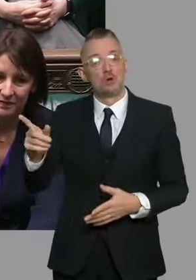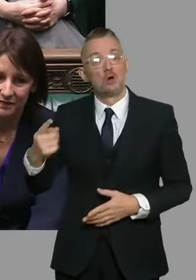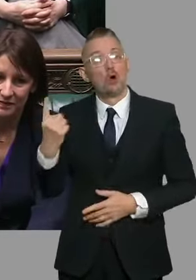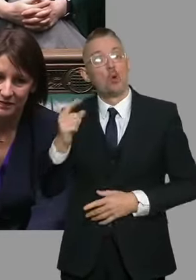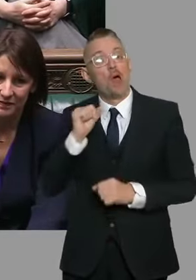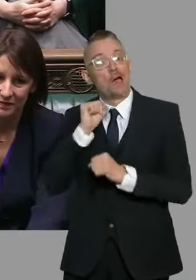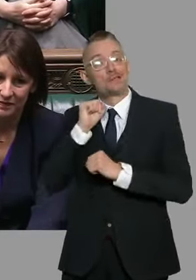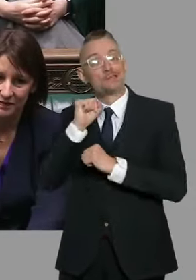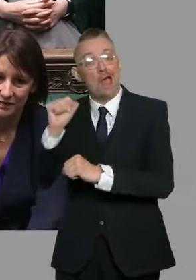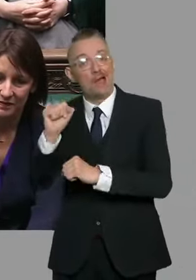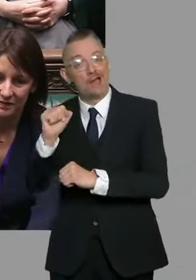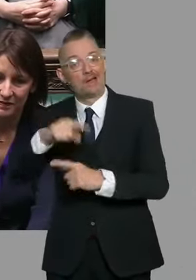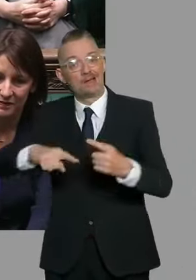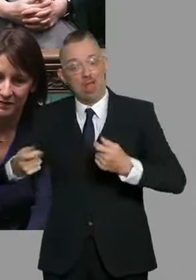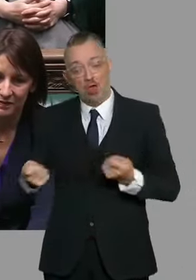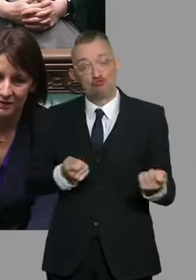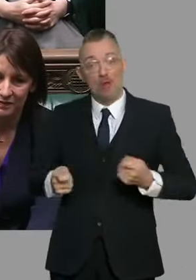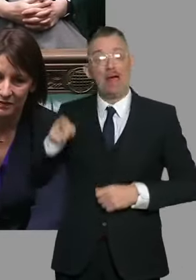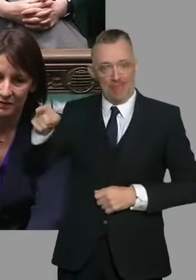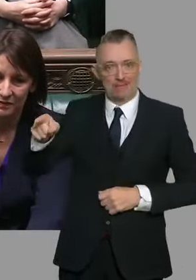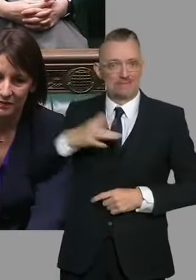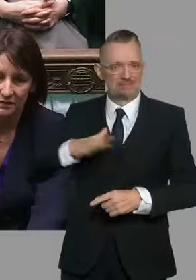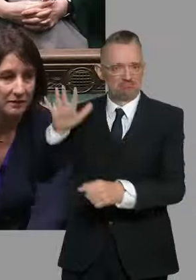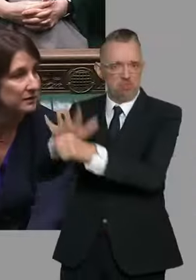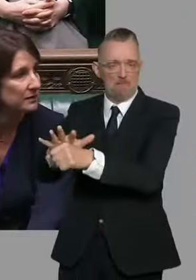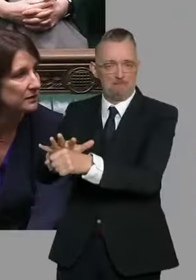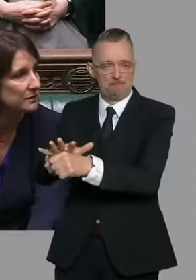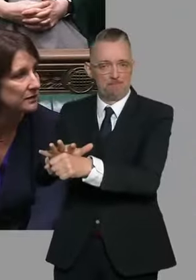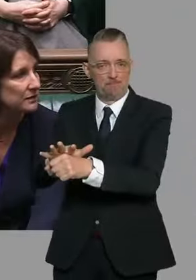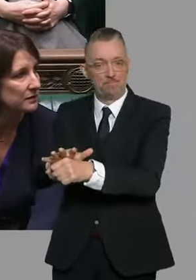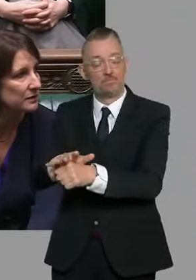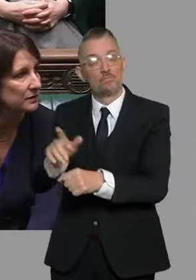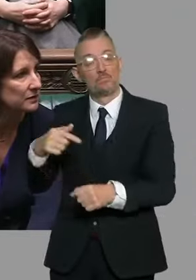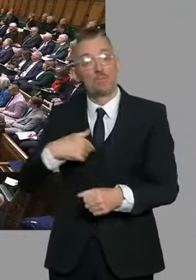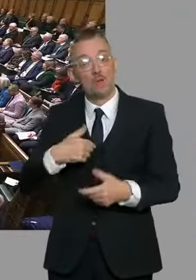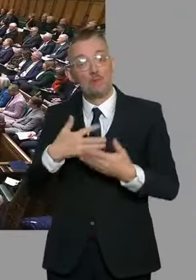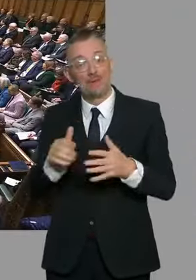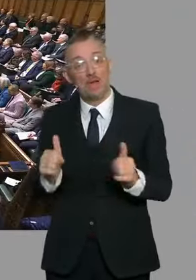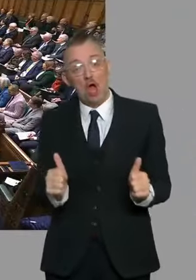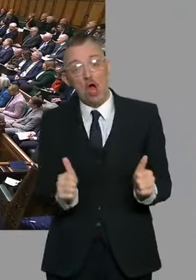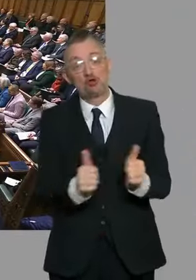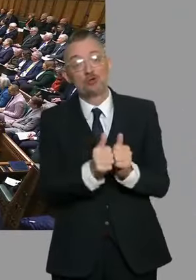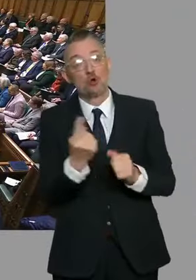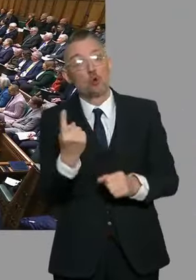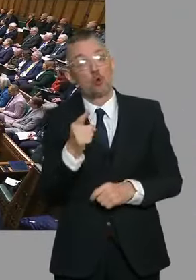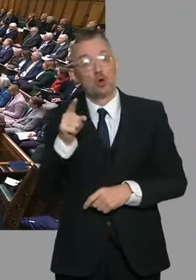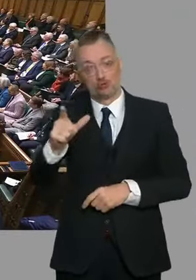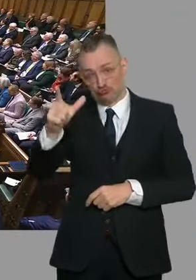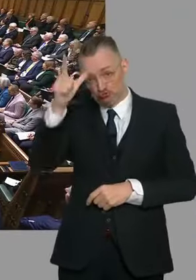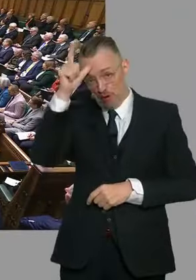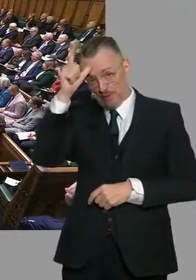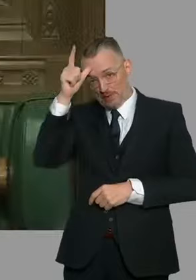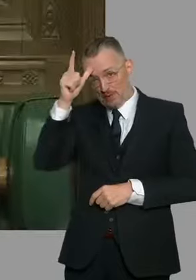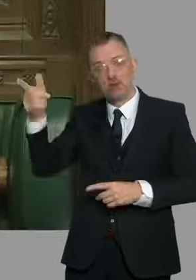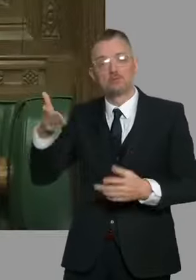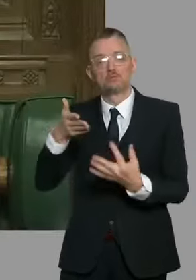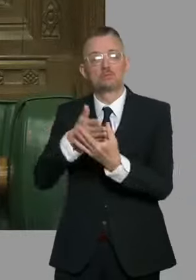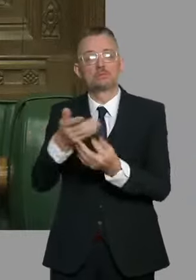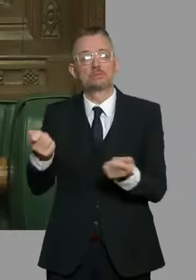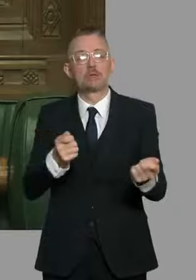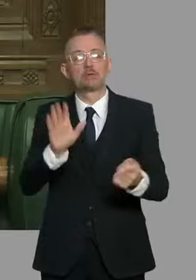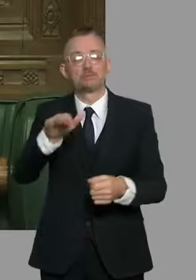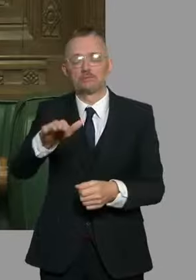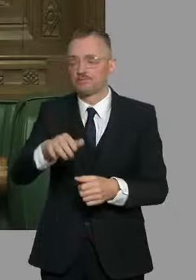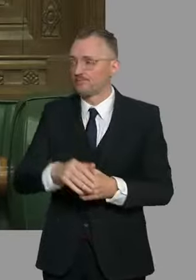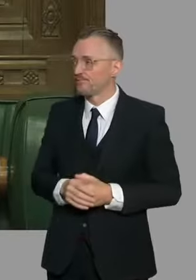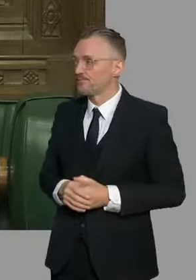trade. We signed a landmark agreement with Germany this week. Order. Mr. Philp, you've been very loud. I think now we're going